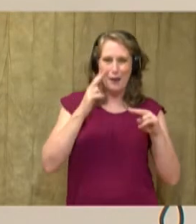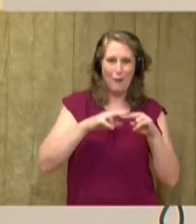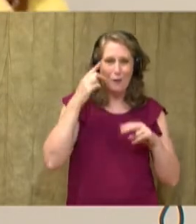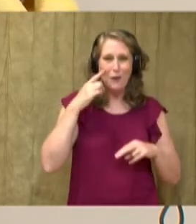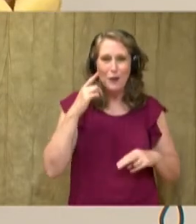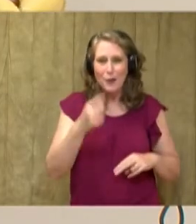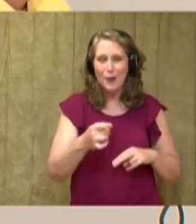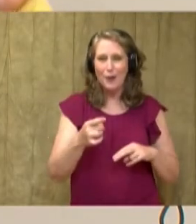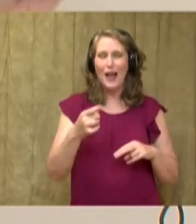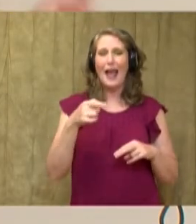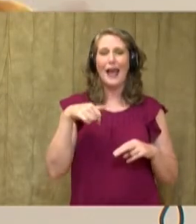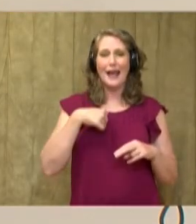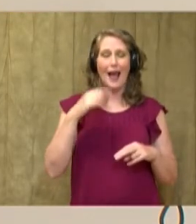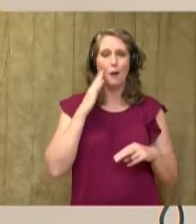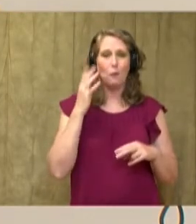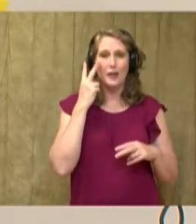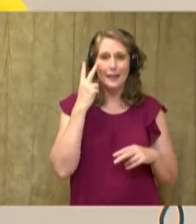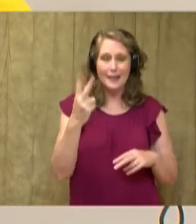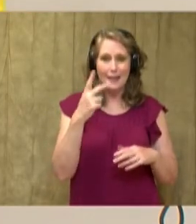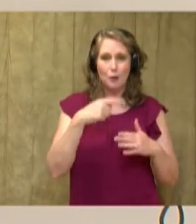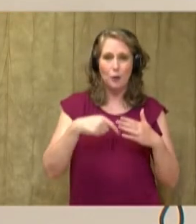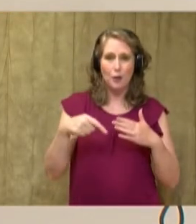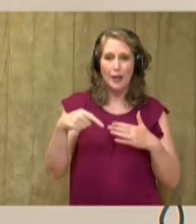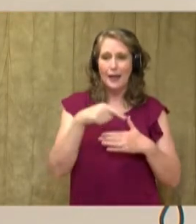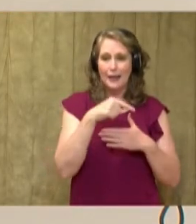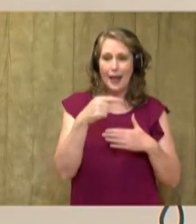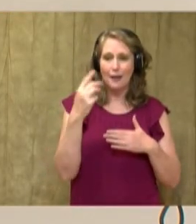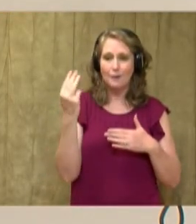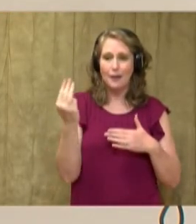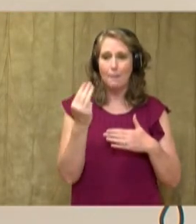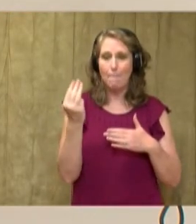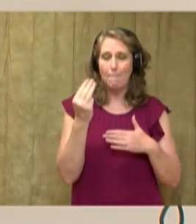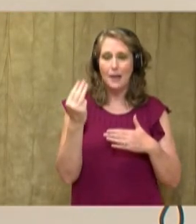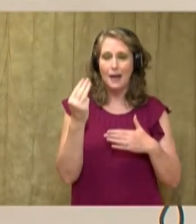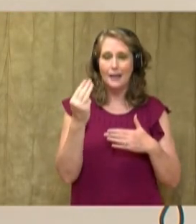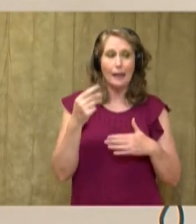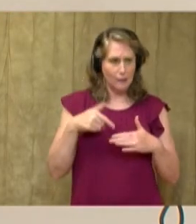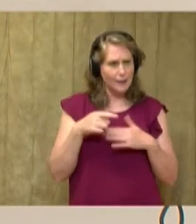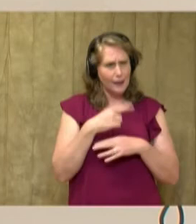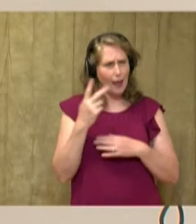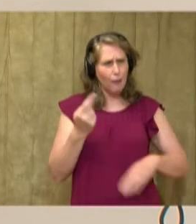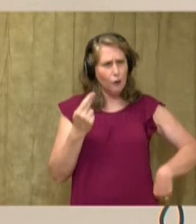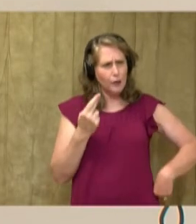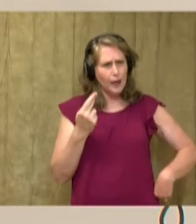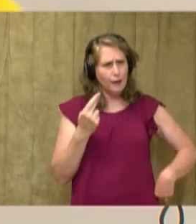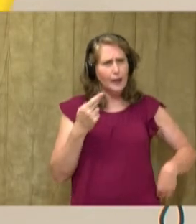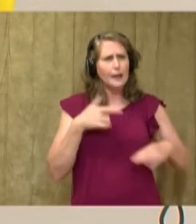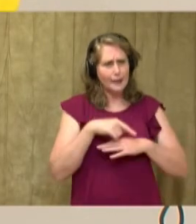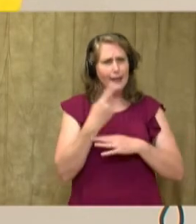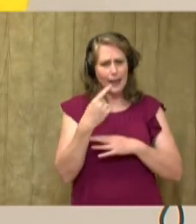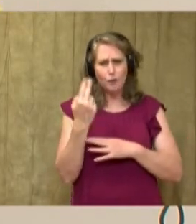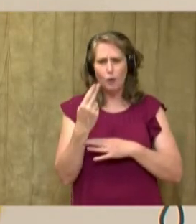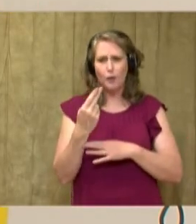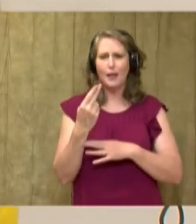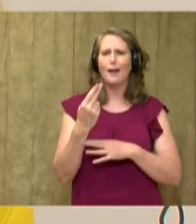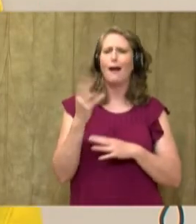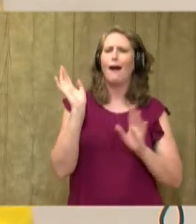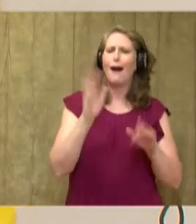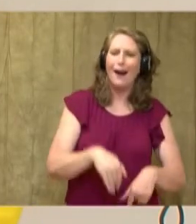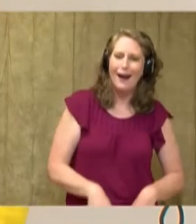you. And I will see y'all back on Thursday. No, is today Thursday? Today's Thursday, isn't it?